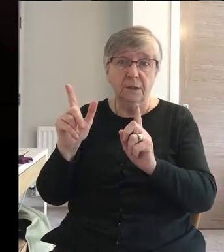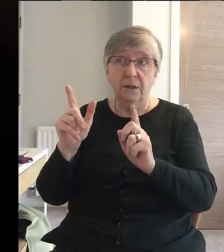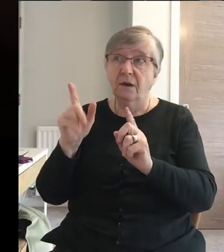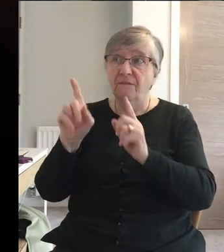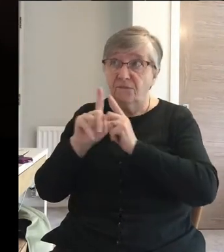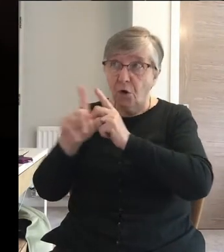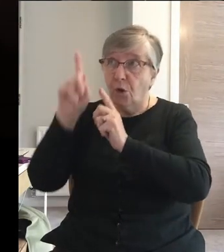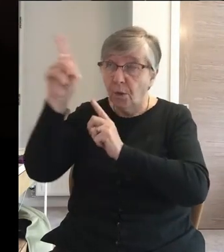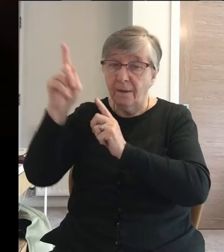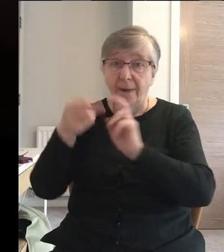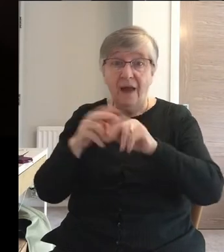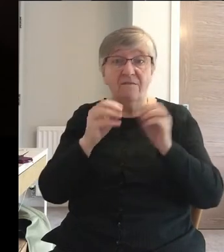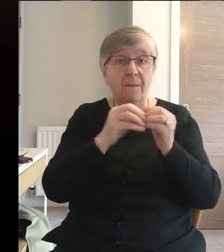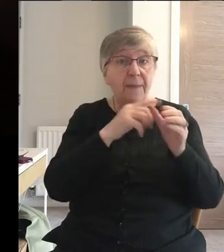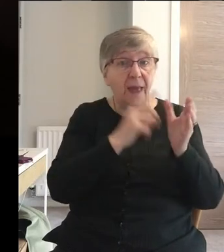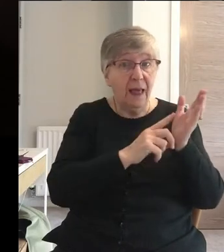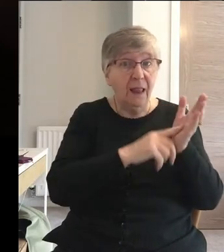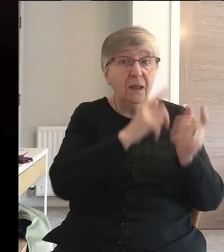is God, follow him.